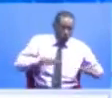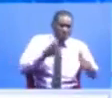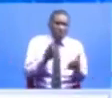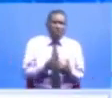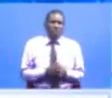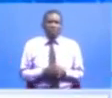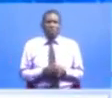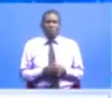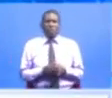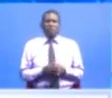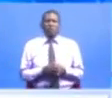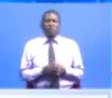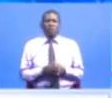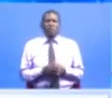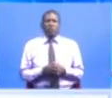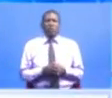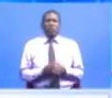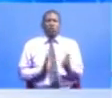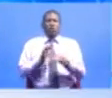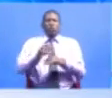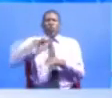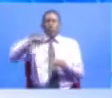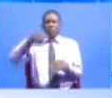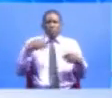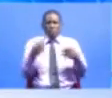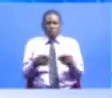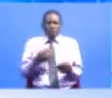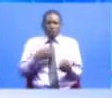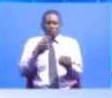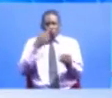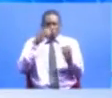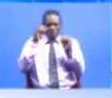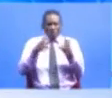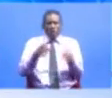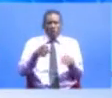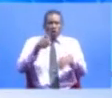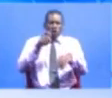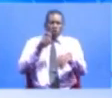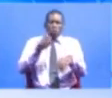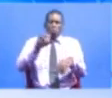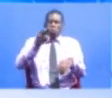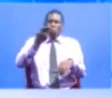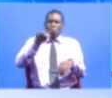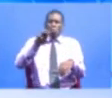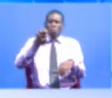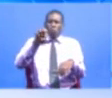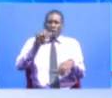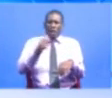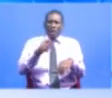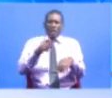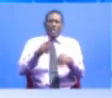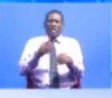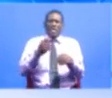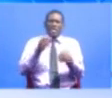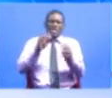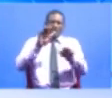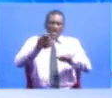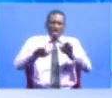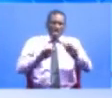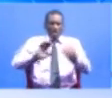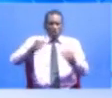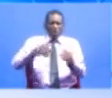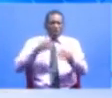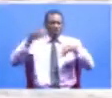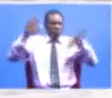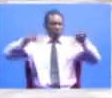Related news, more than 1,000 people have been rendered homeless in Mwea, Kirinyaga County, following a heavy downpour in the area. Rains that